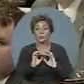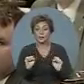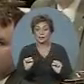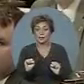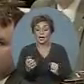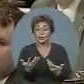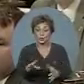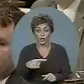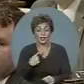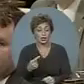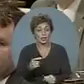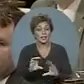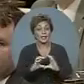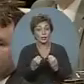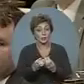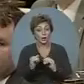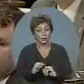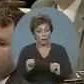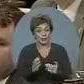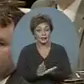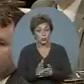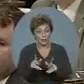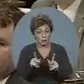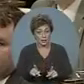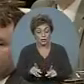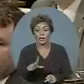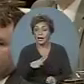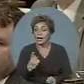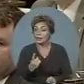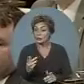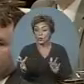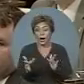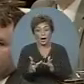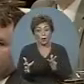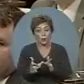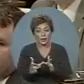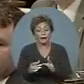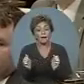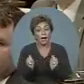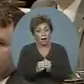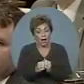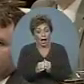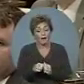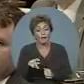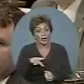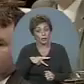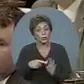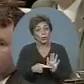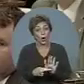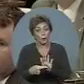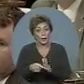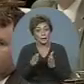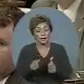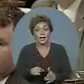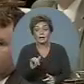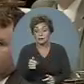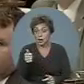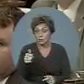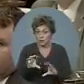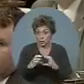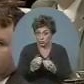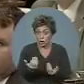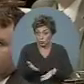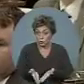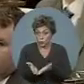Commission is in regular contact with our people, and if they need any assistance, we will provide that assistance. To